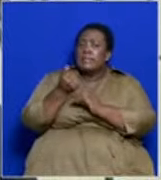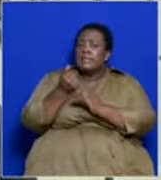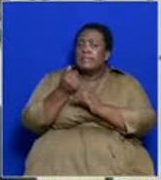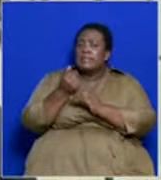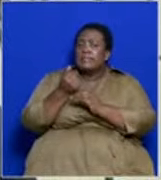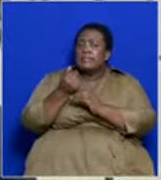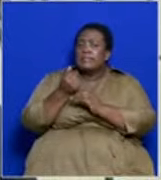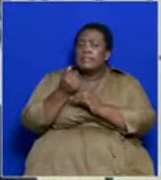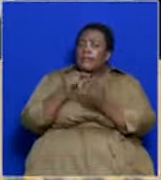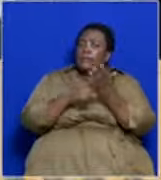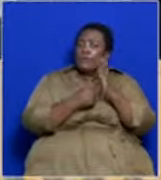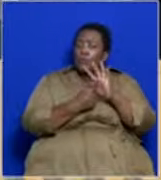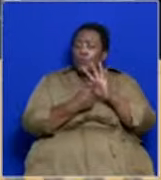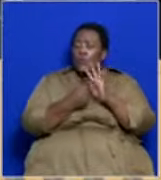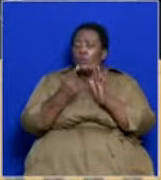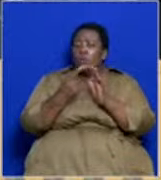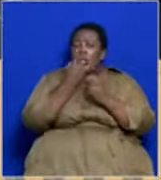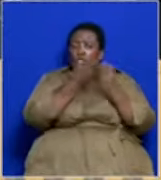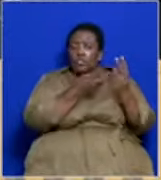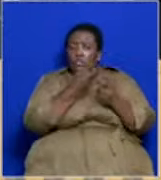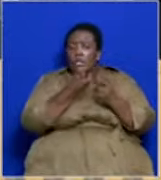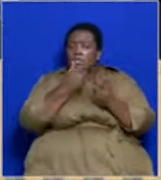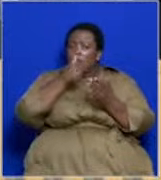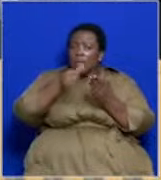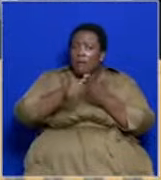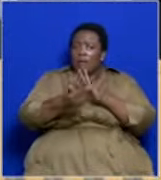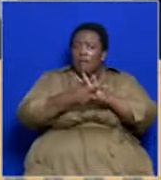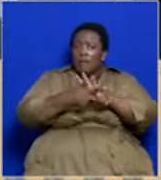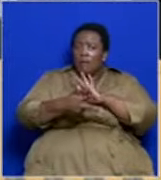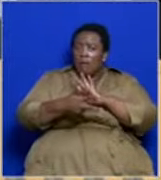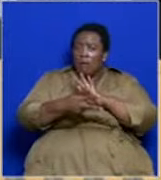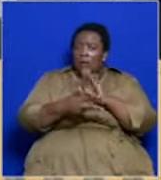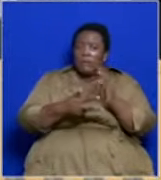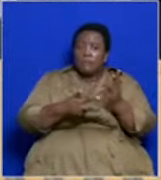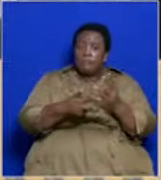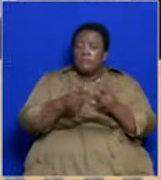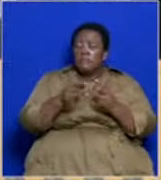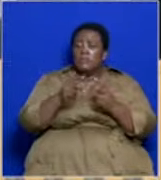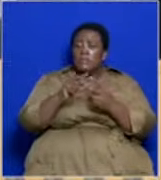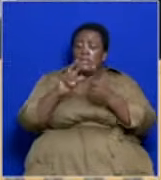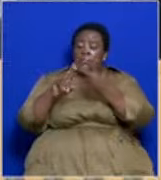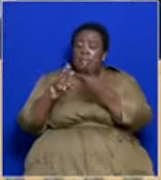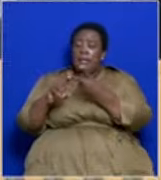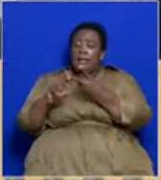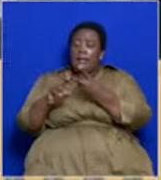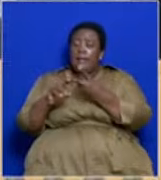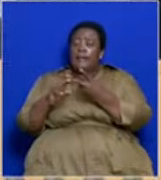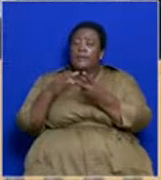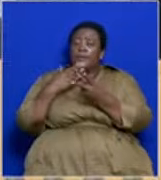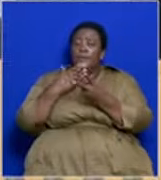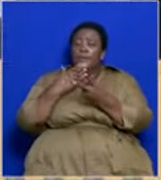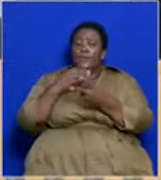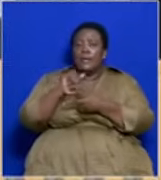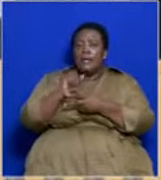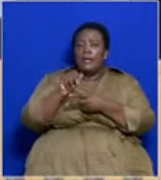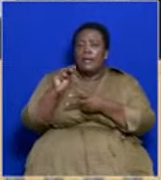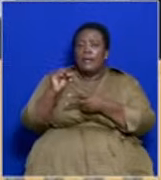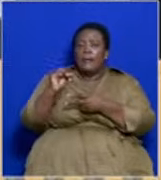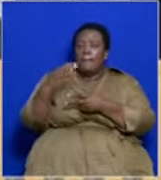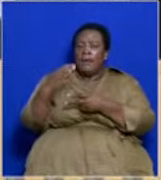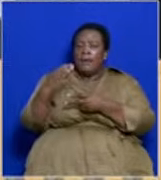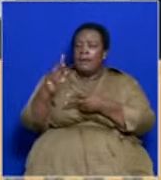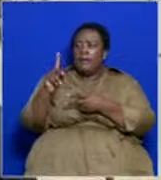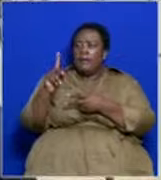The officers, the second has been identified as Constable A. Mackenzie, who also is